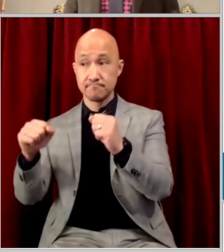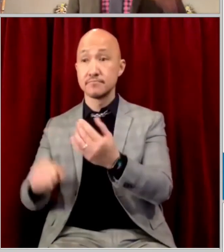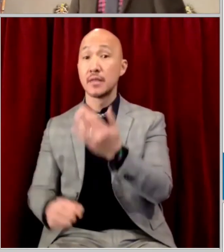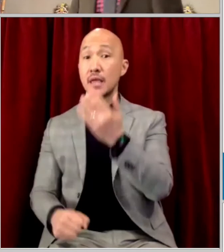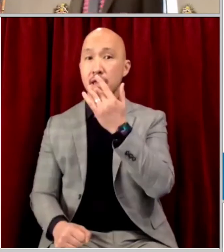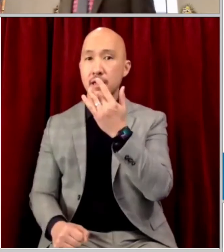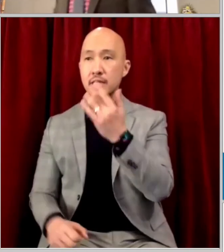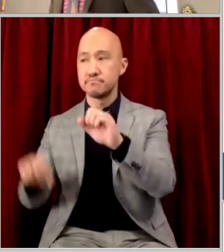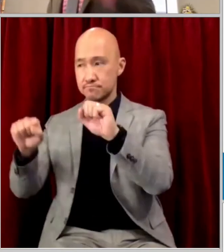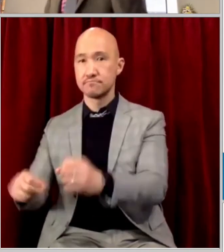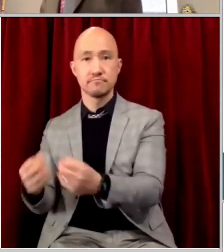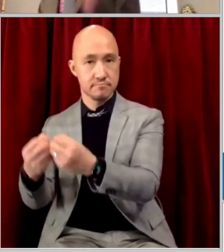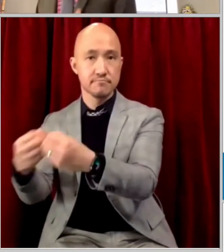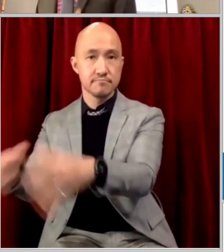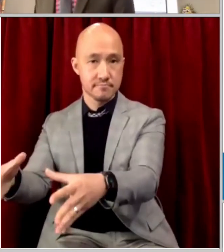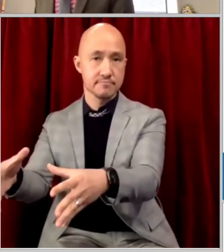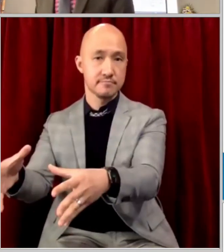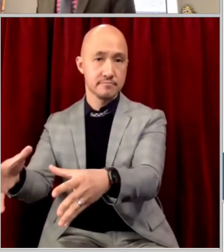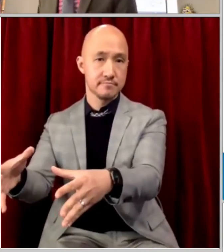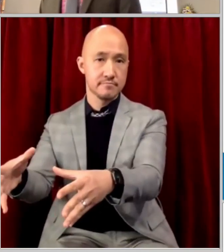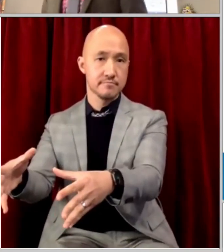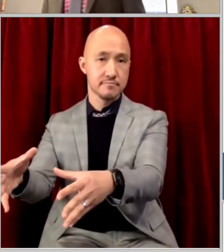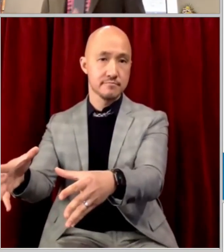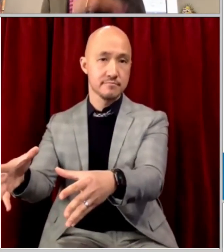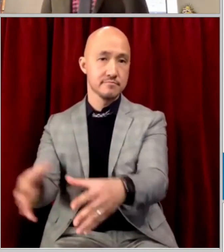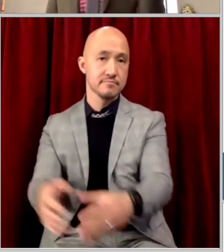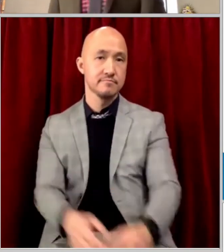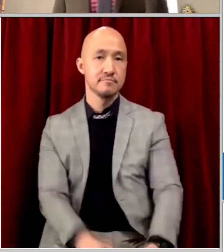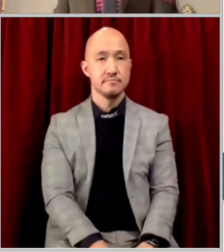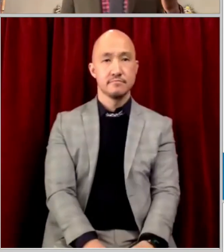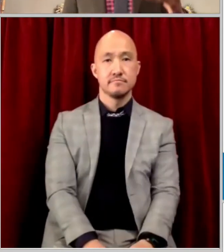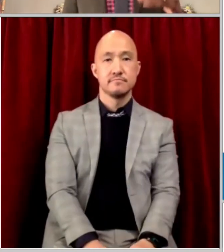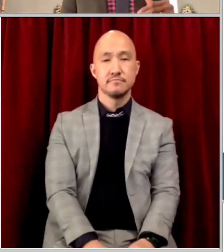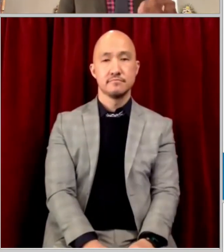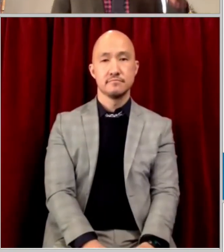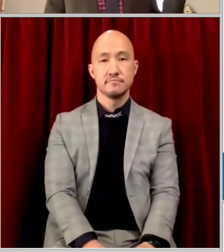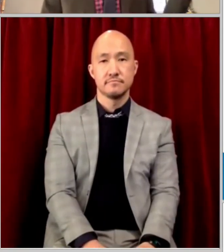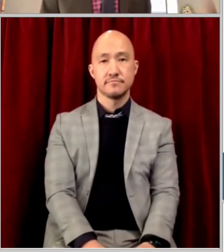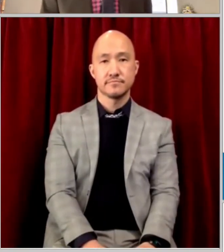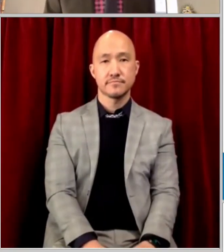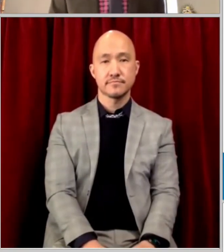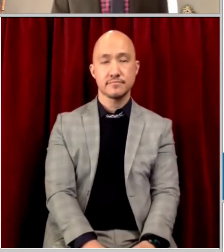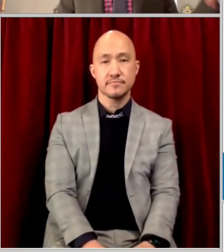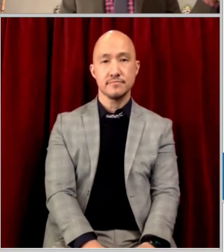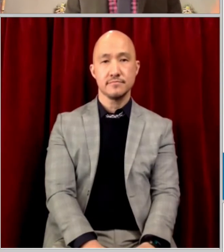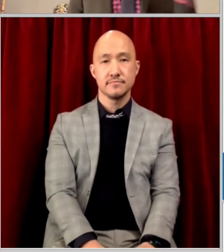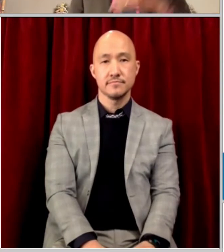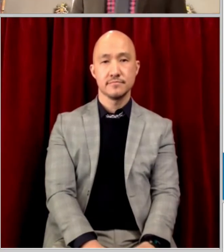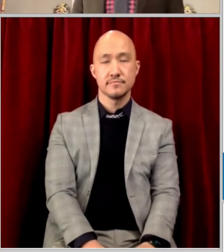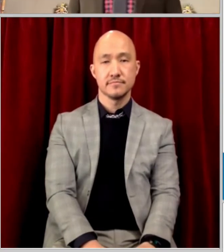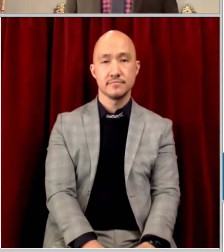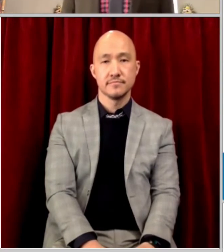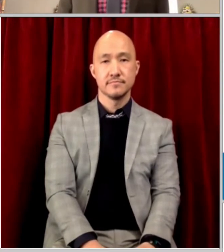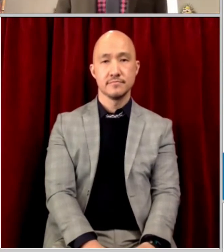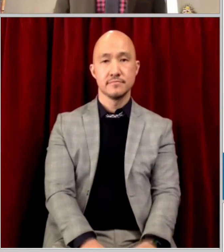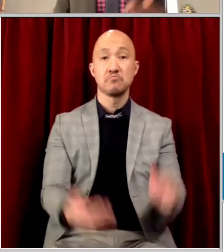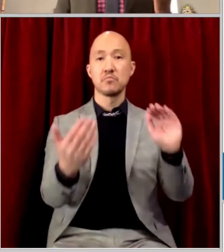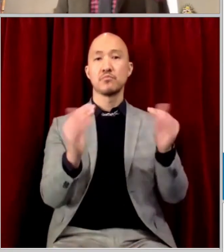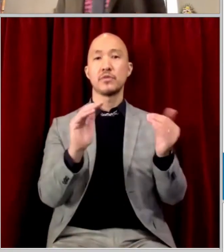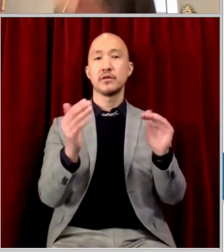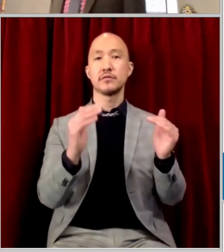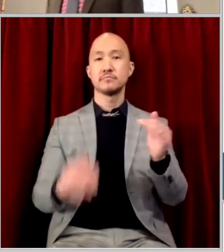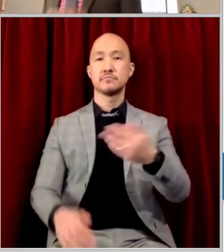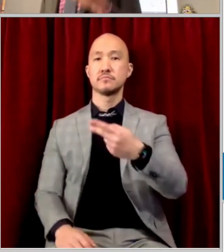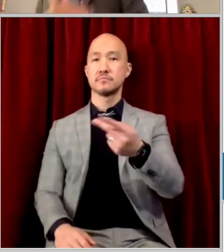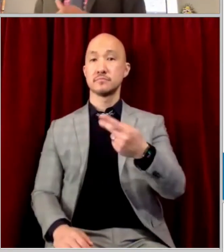right? Hear me. Salt, that's you and I, can lose its flavor. And